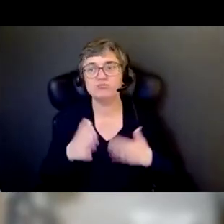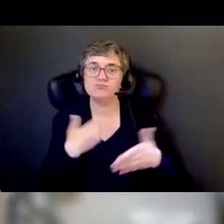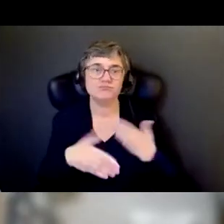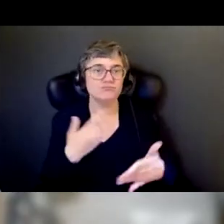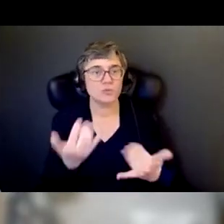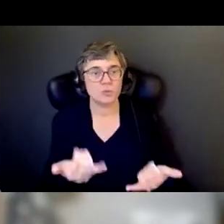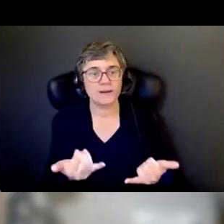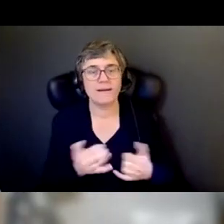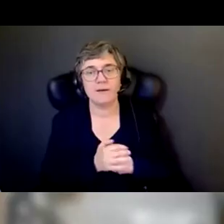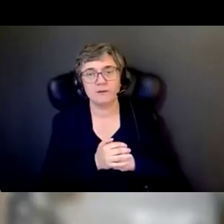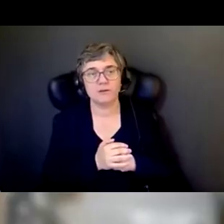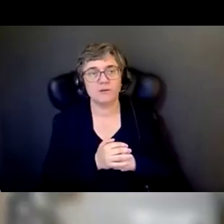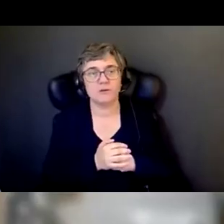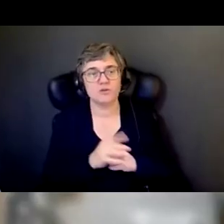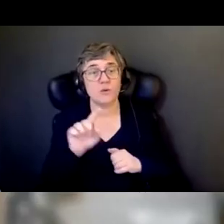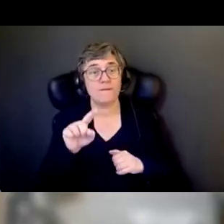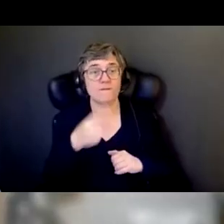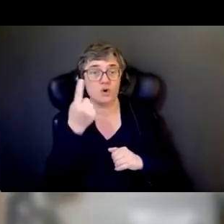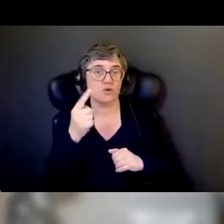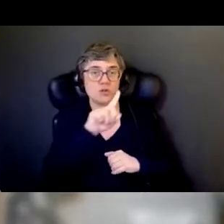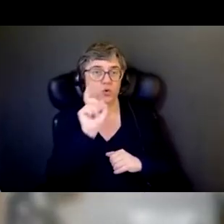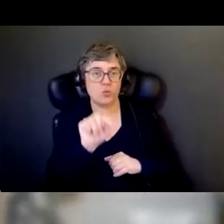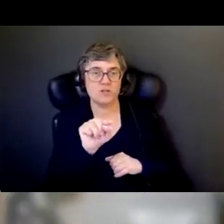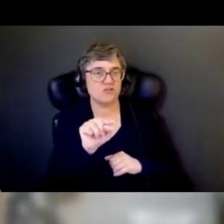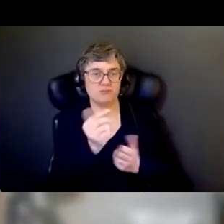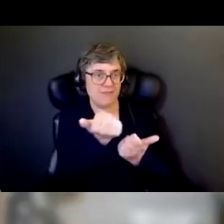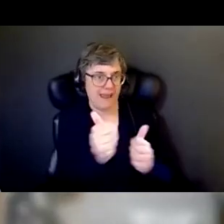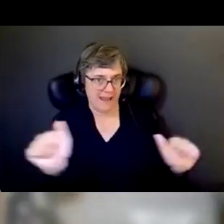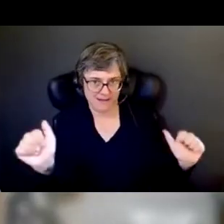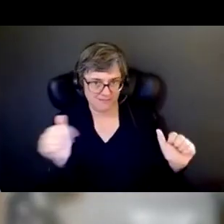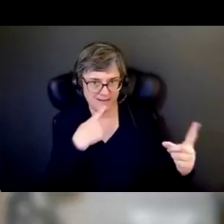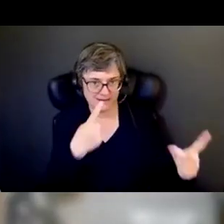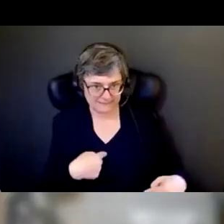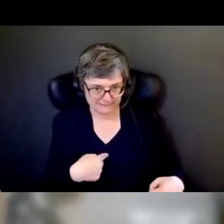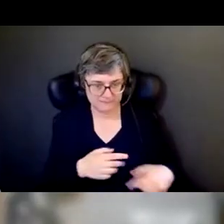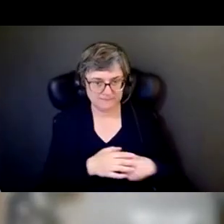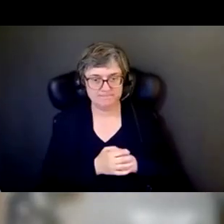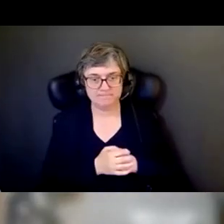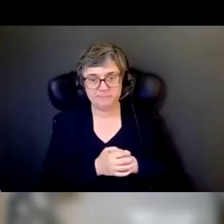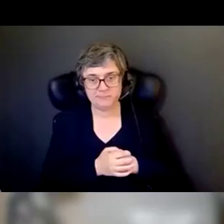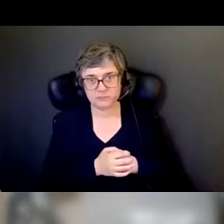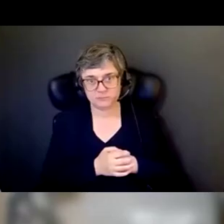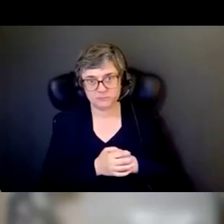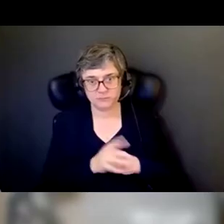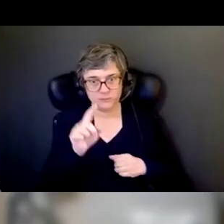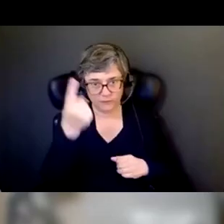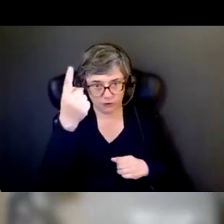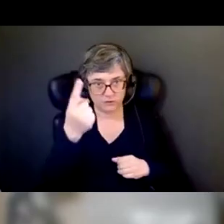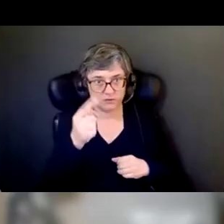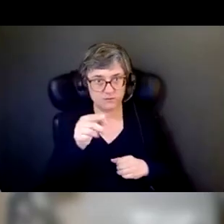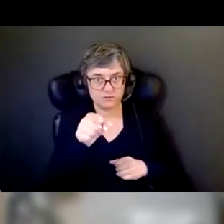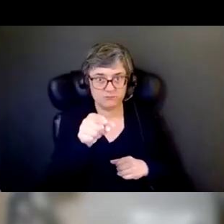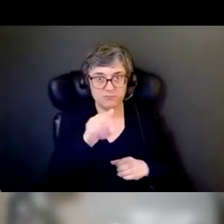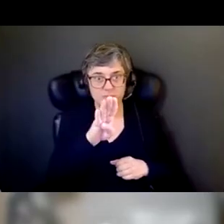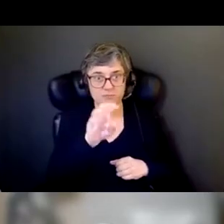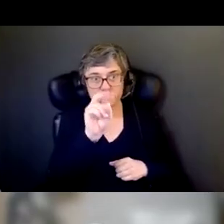to start us off, let's do a collective question. So it's a question for all of you. I'll start with Bonnie, then